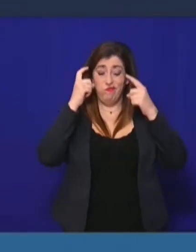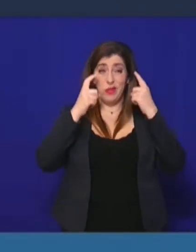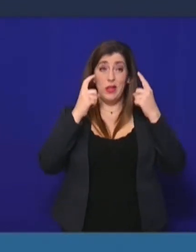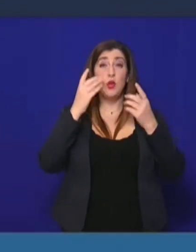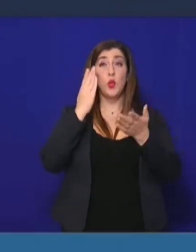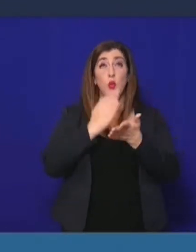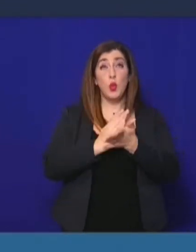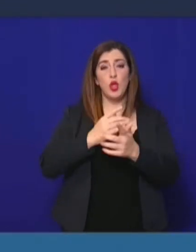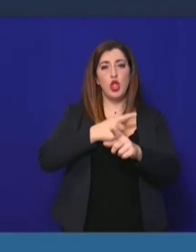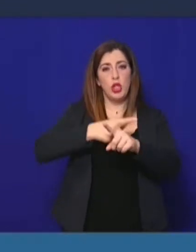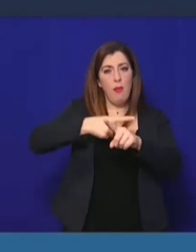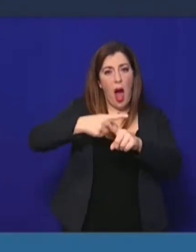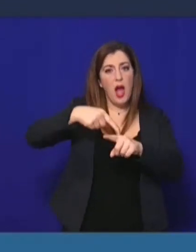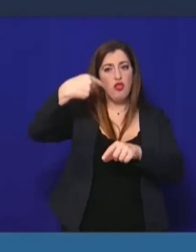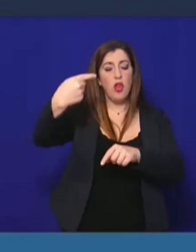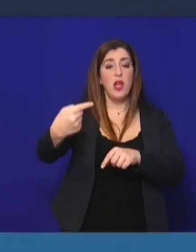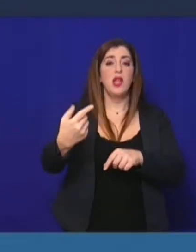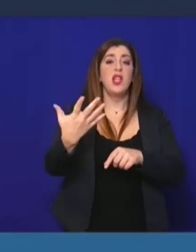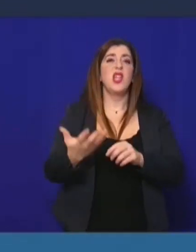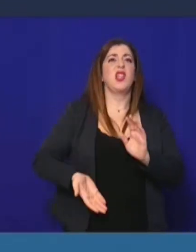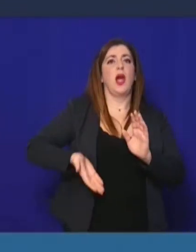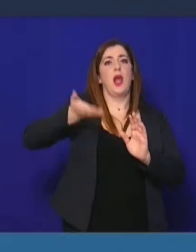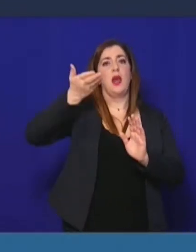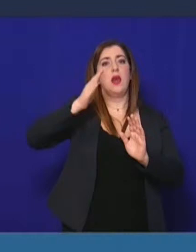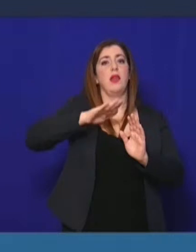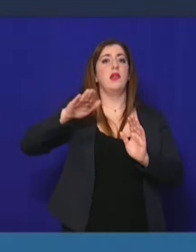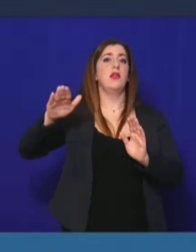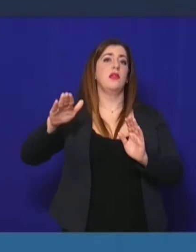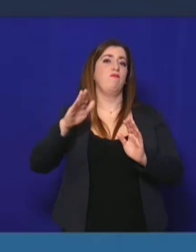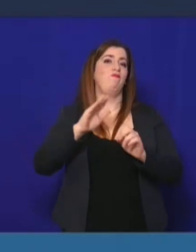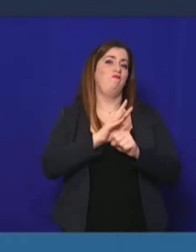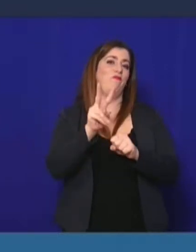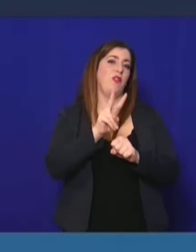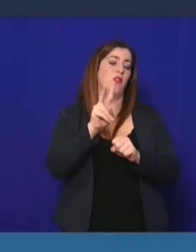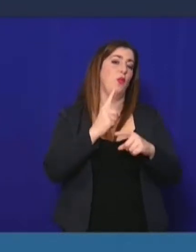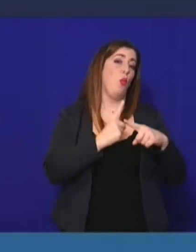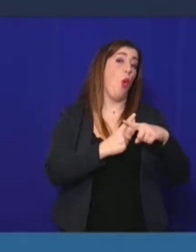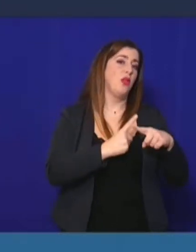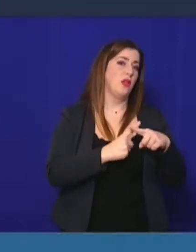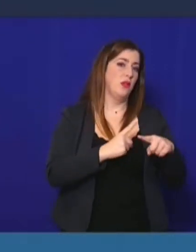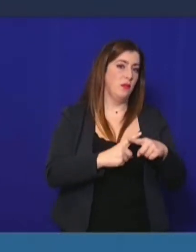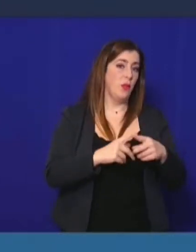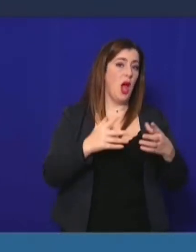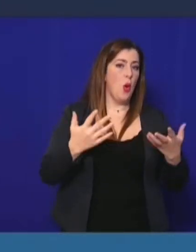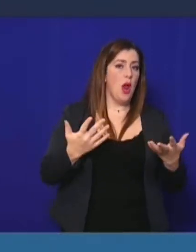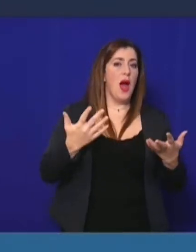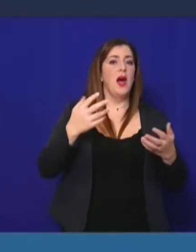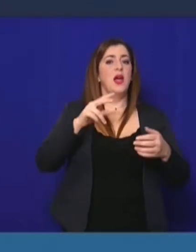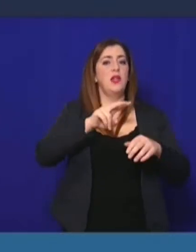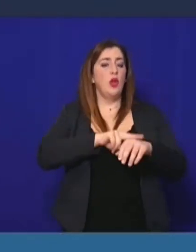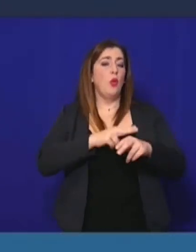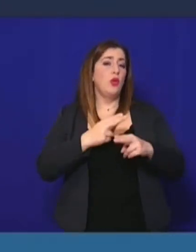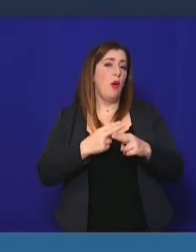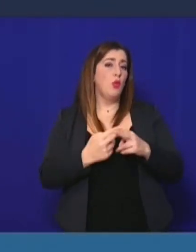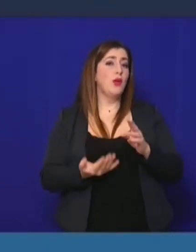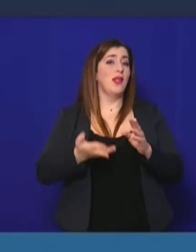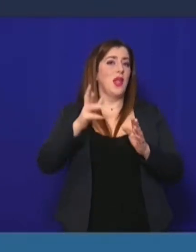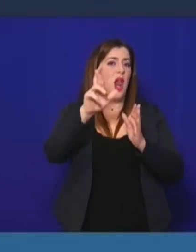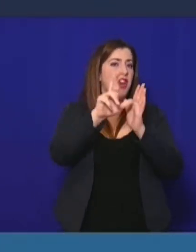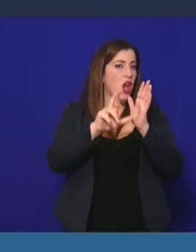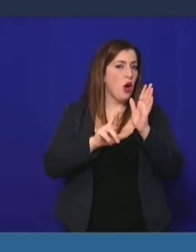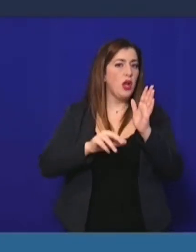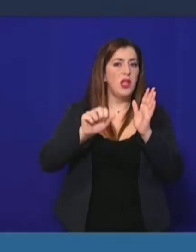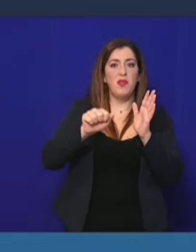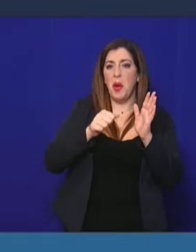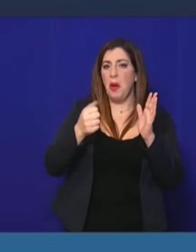li ġejjin. U allura x'miżuri iktar jista' jkun hemm fis-seħħ anke fid-dawl li isma' jista'